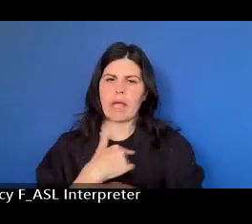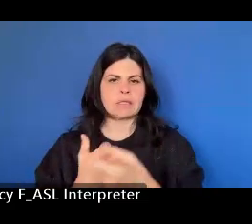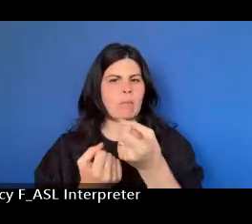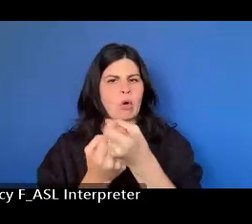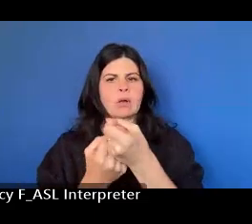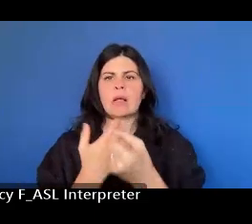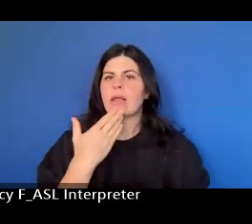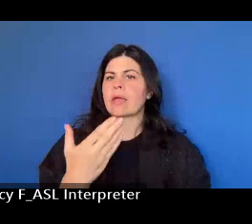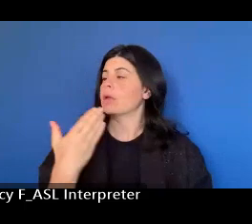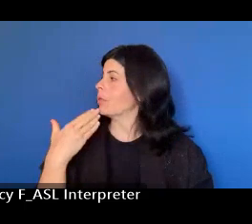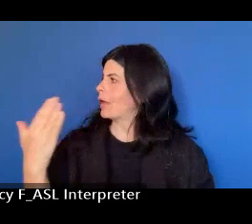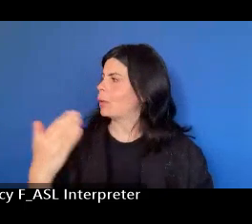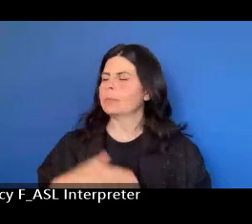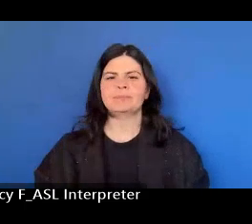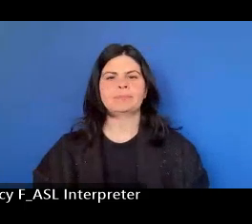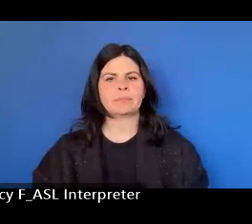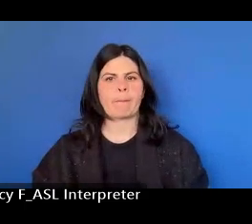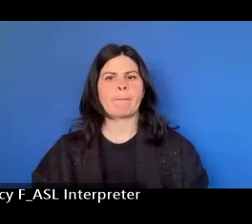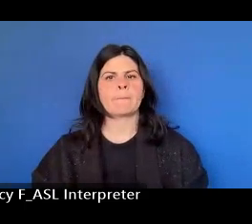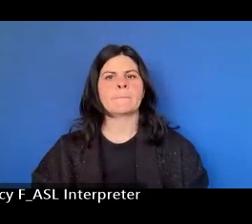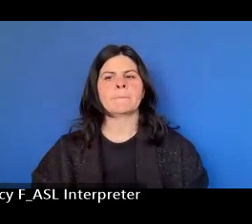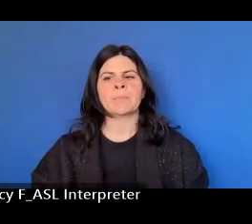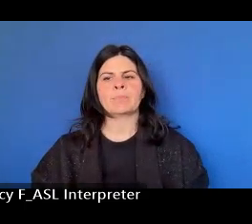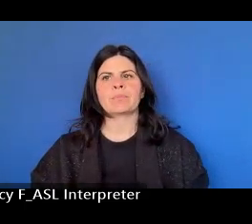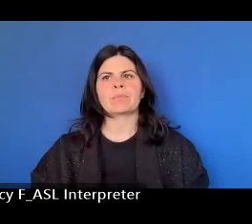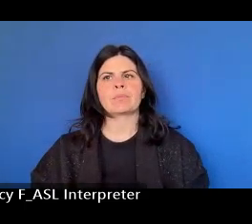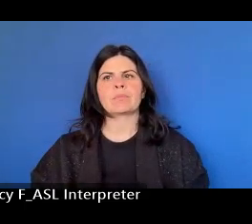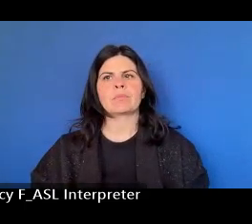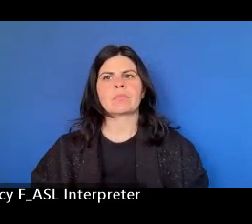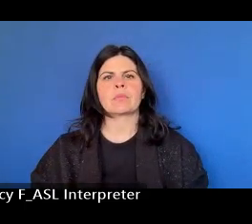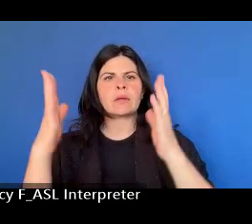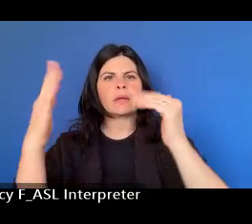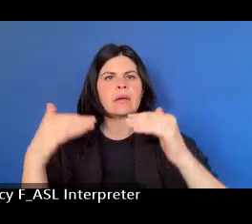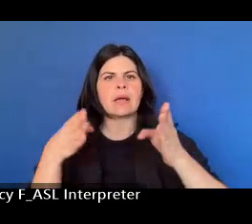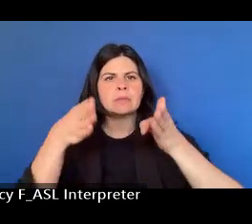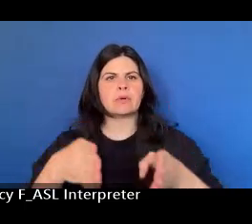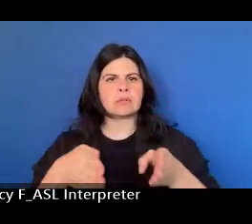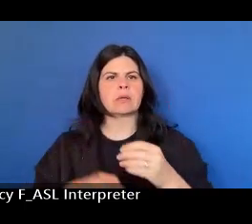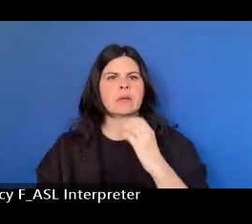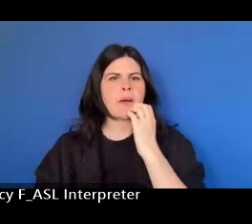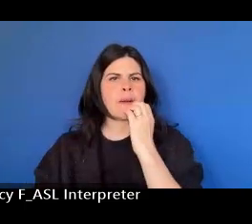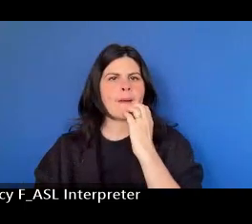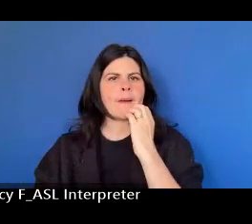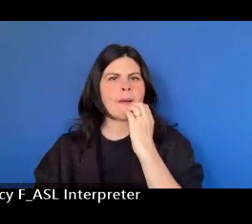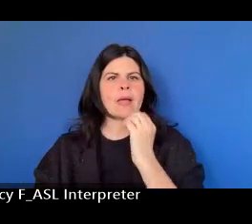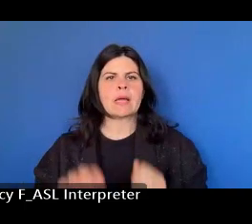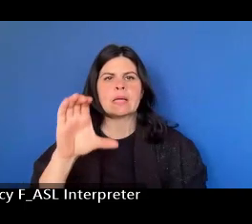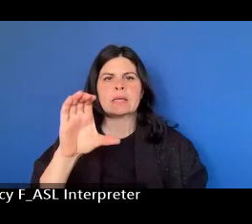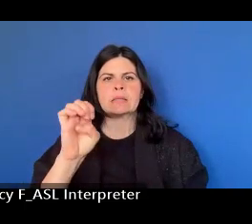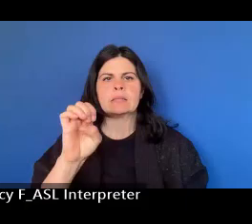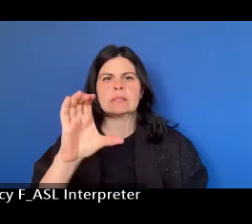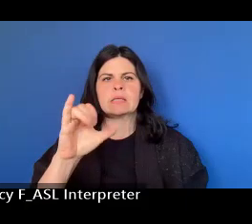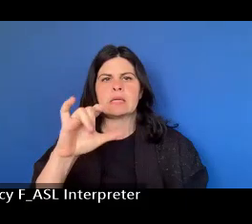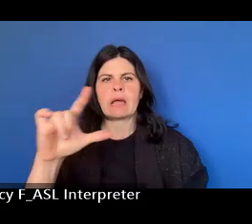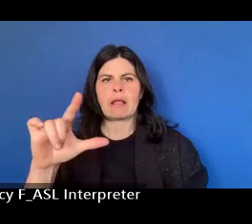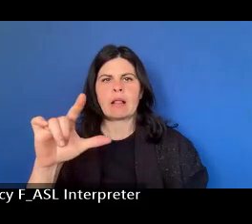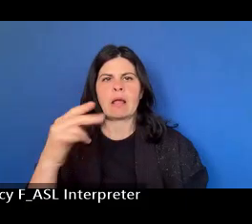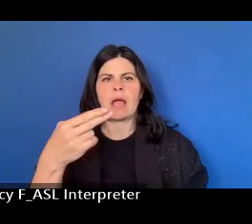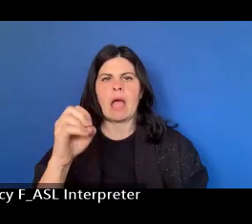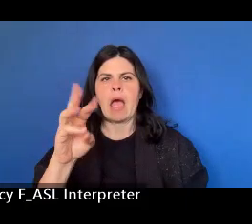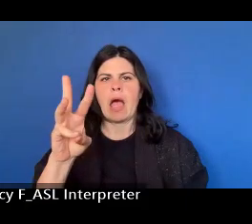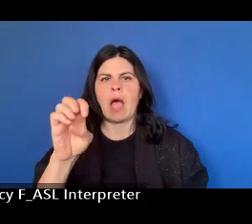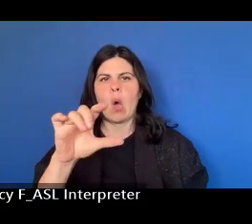you. All right, our next person is Cecil Howell. Cecil, we are unmuting you, and now